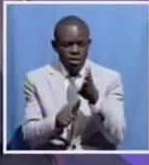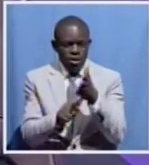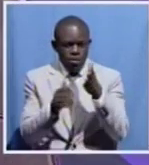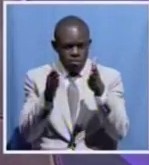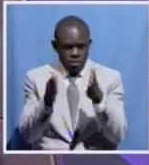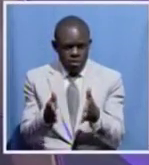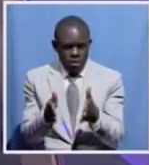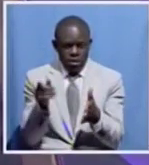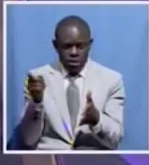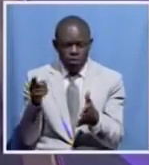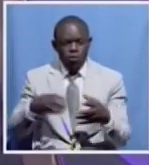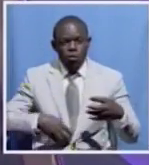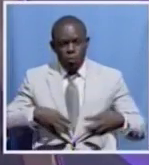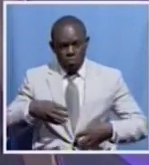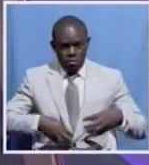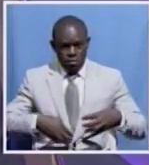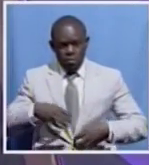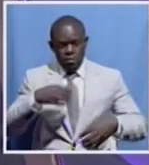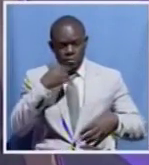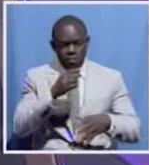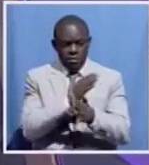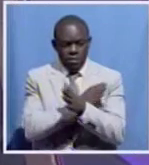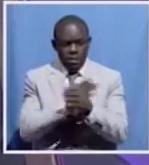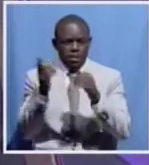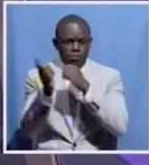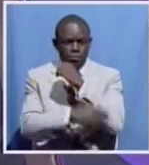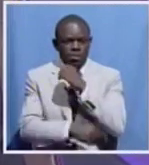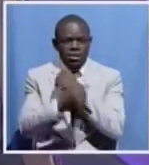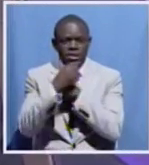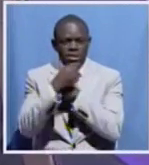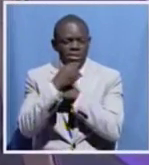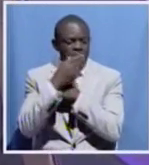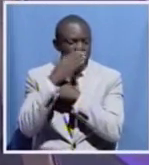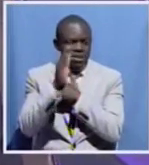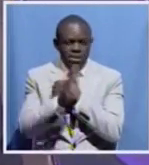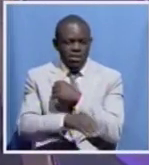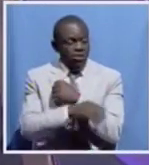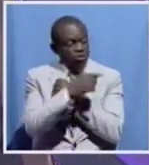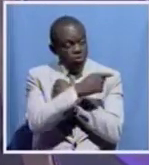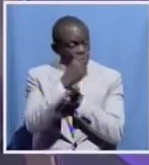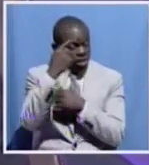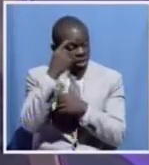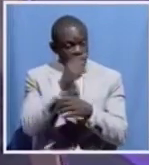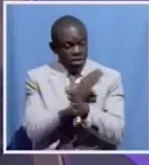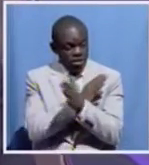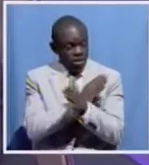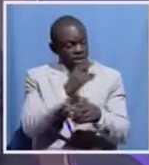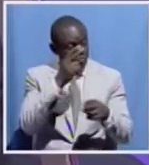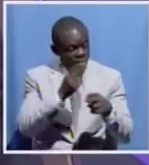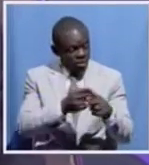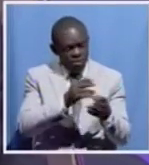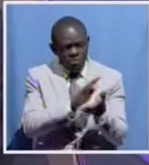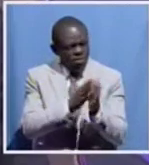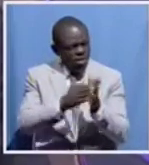don't think so. I think those that want to do diplomatic engagement, those that want to do business